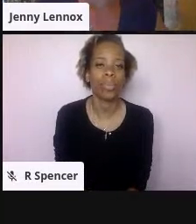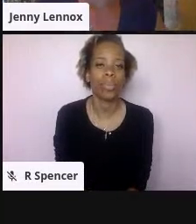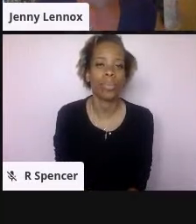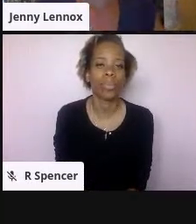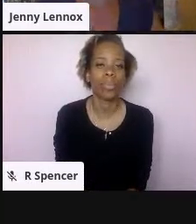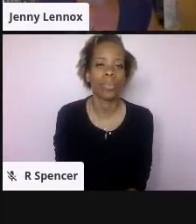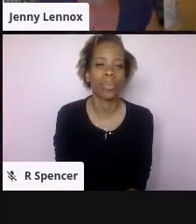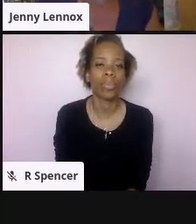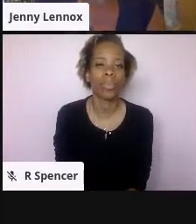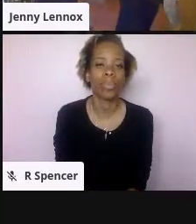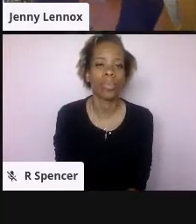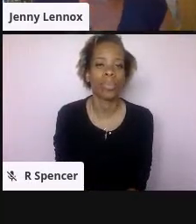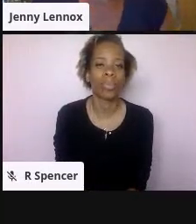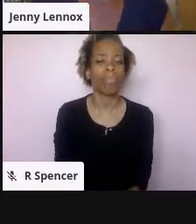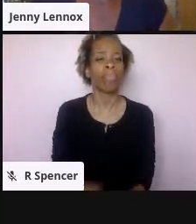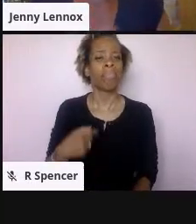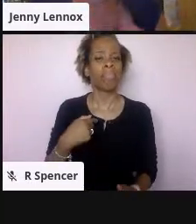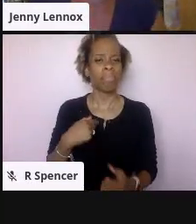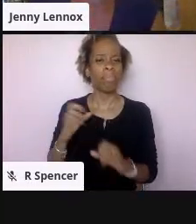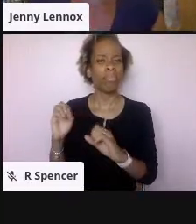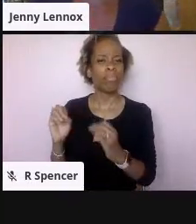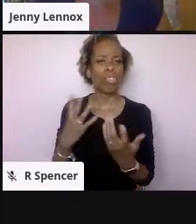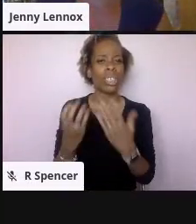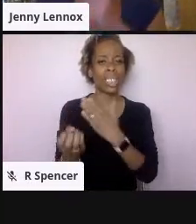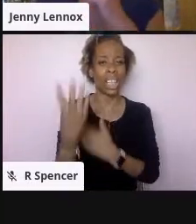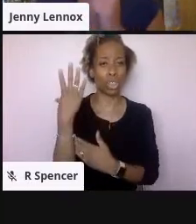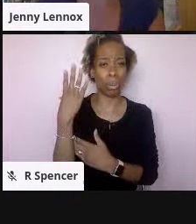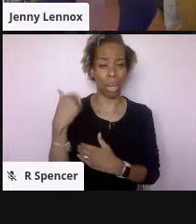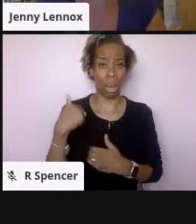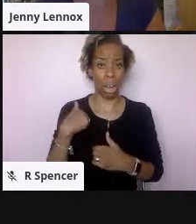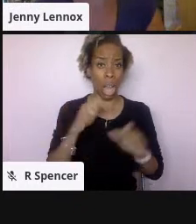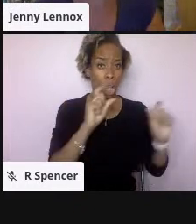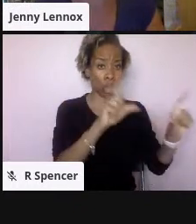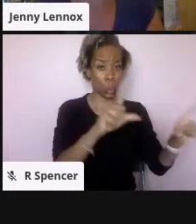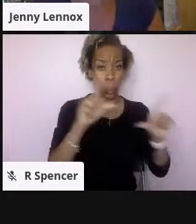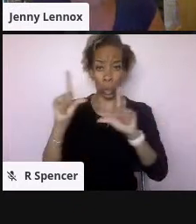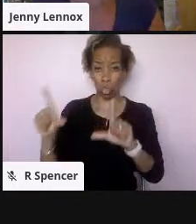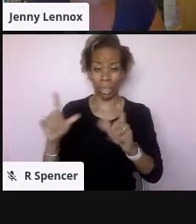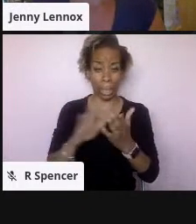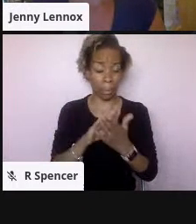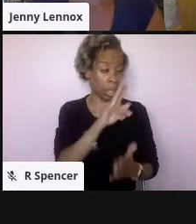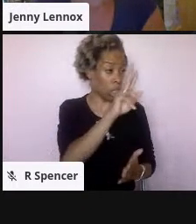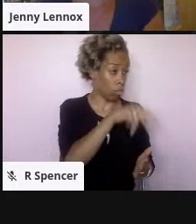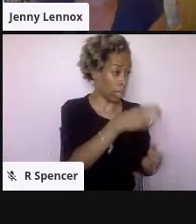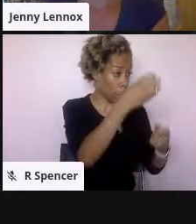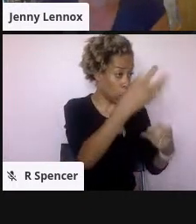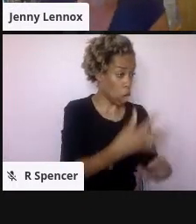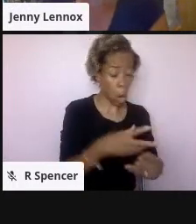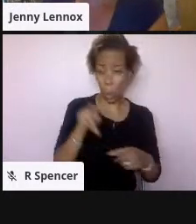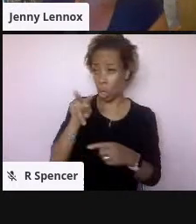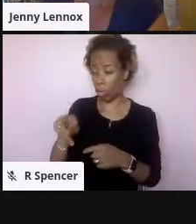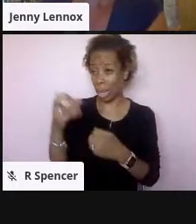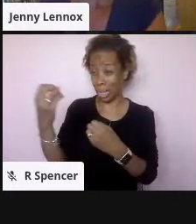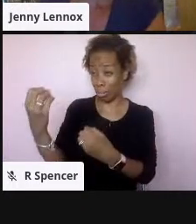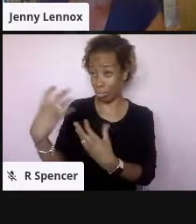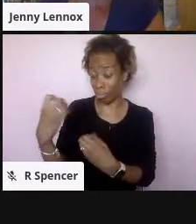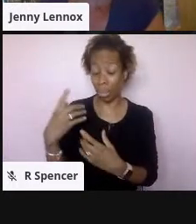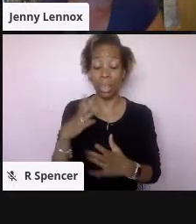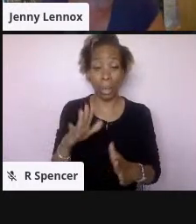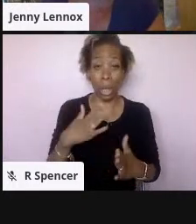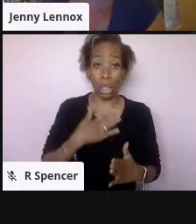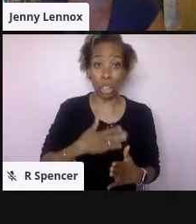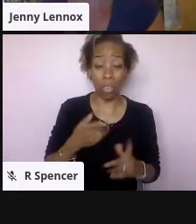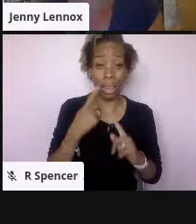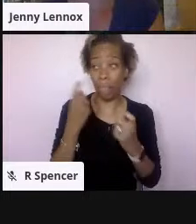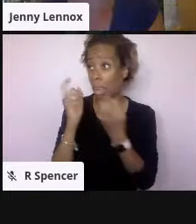So I'm going to run a little bit through this presentation. I'm going to try and do it on 2 screens at once so I can kind of read through my notes. So apologies if I'm not looking directly at the screen.